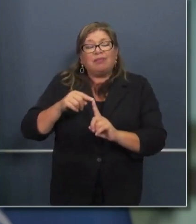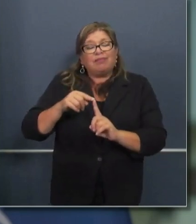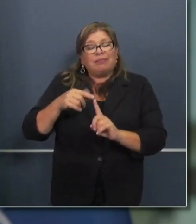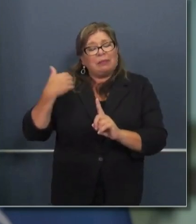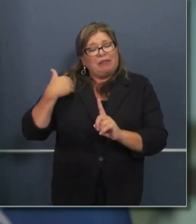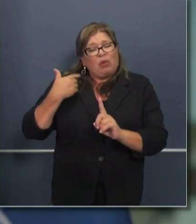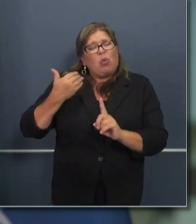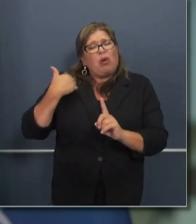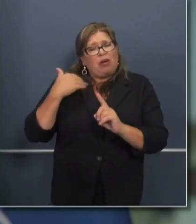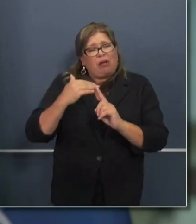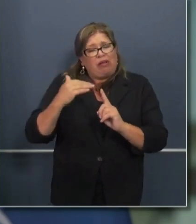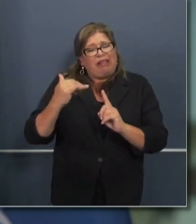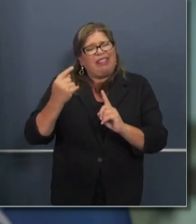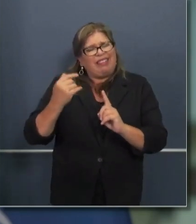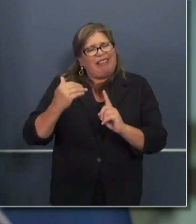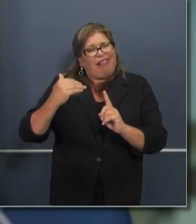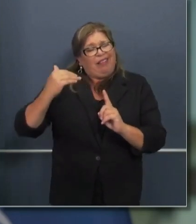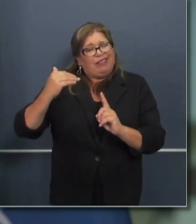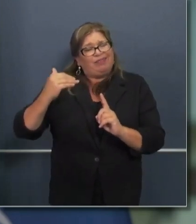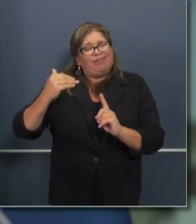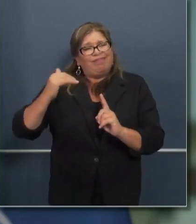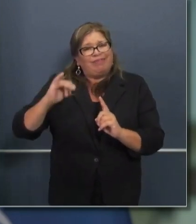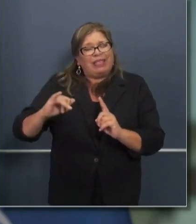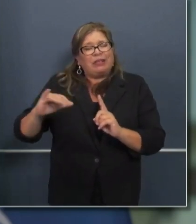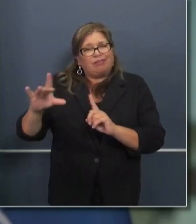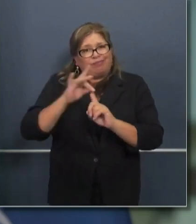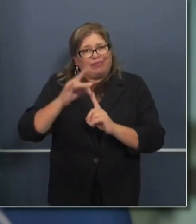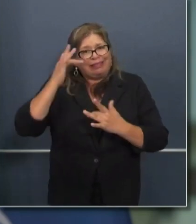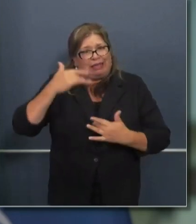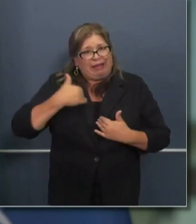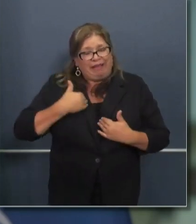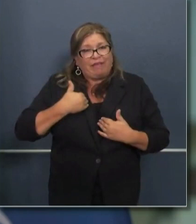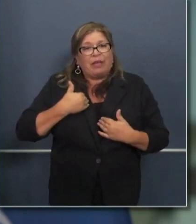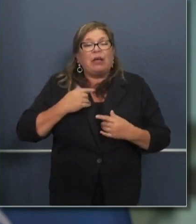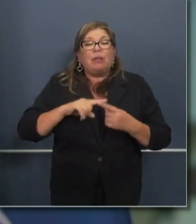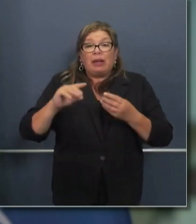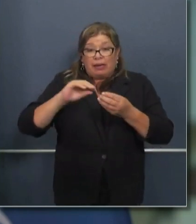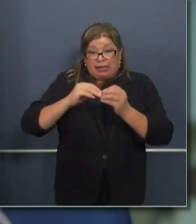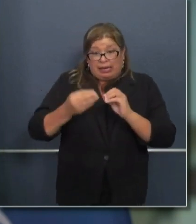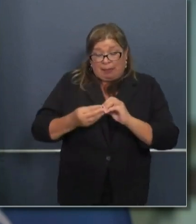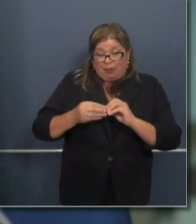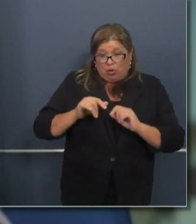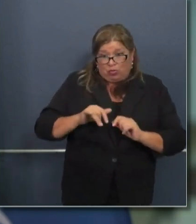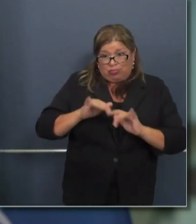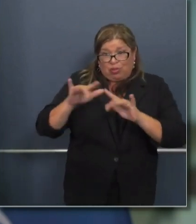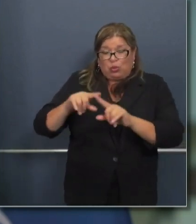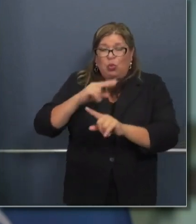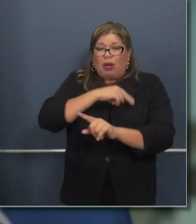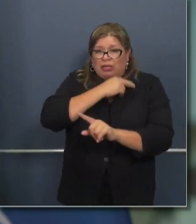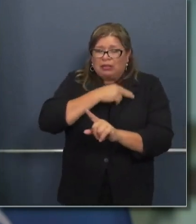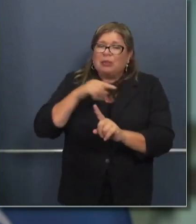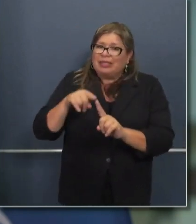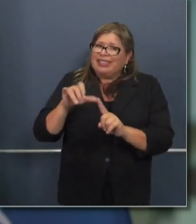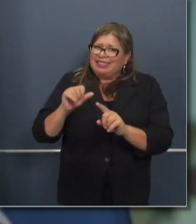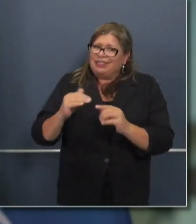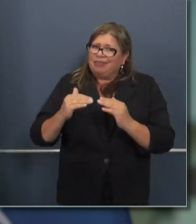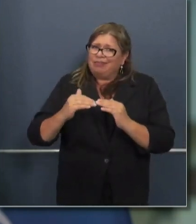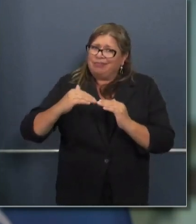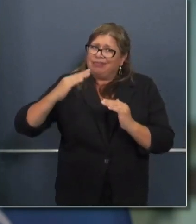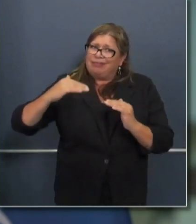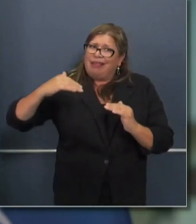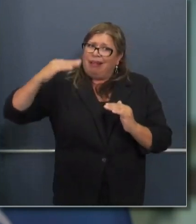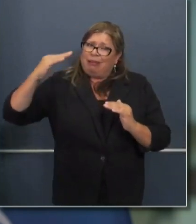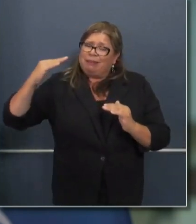increasing, hospitalizations that are increasing but within a capacity that our system can handle,